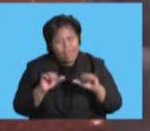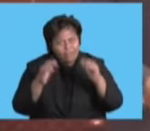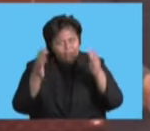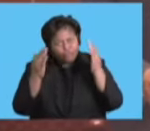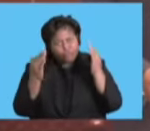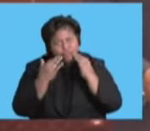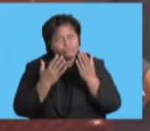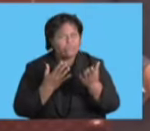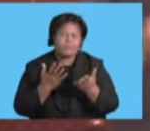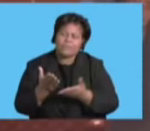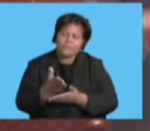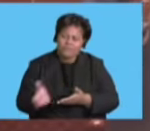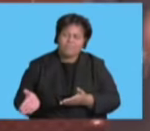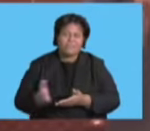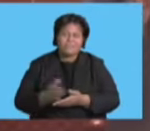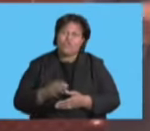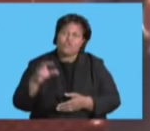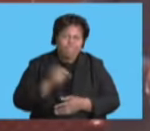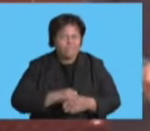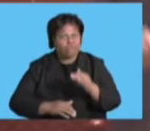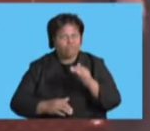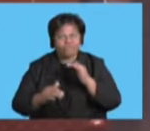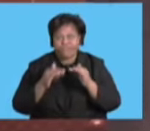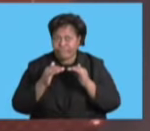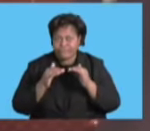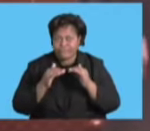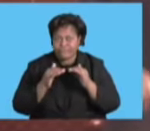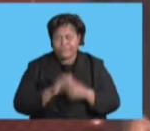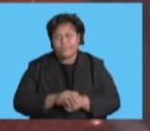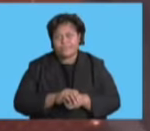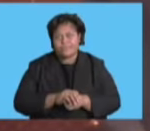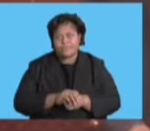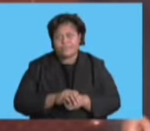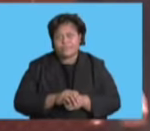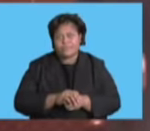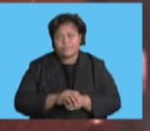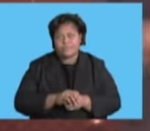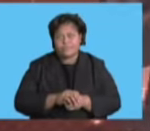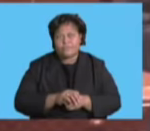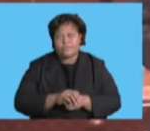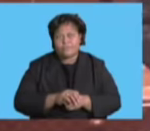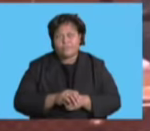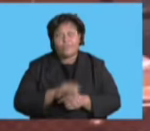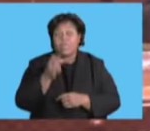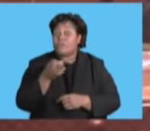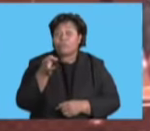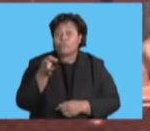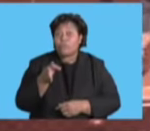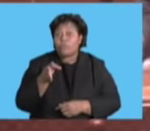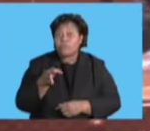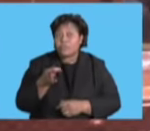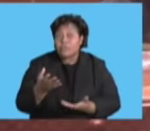floor. The standard that you fail to meet is your new floor. If we don't, it's